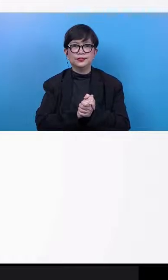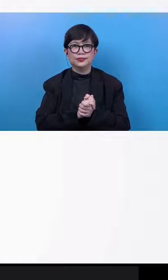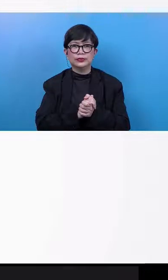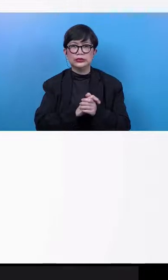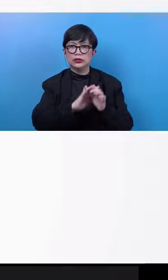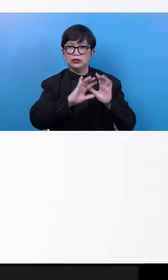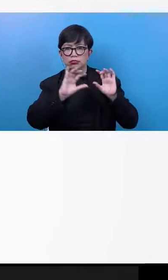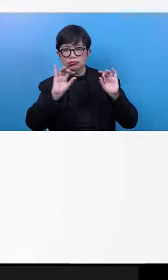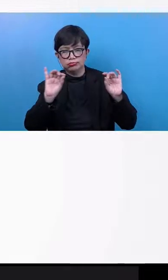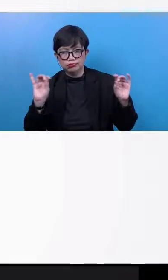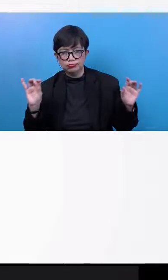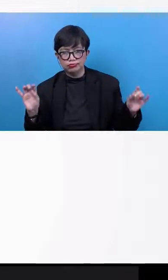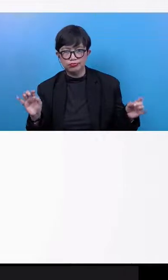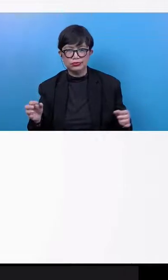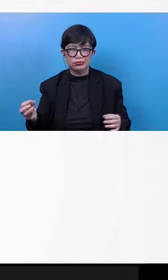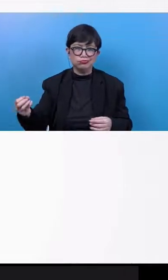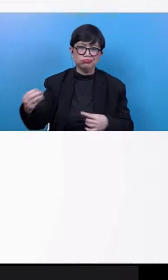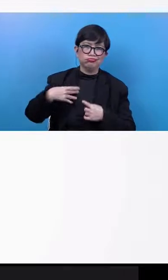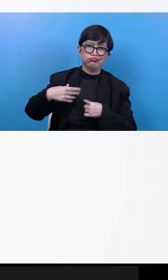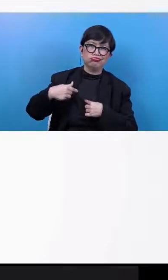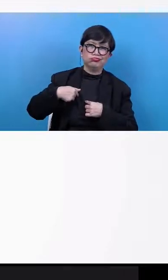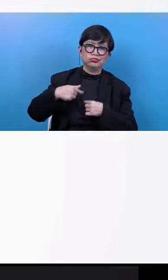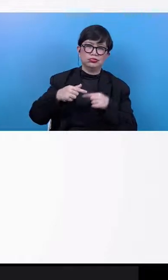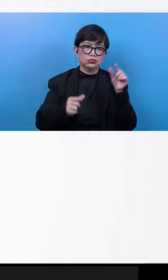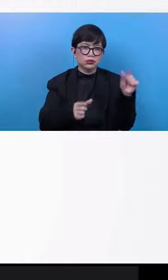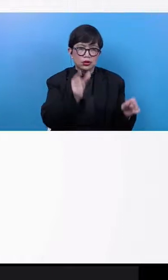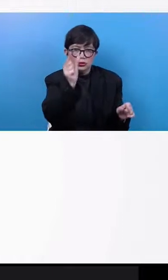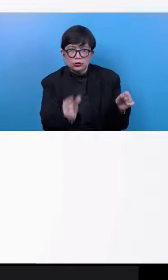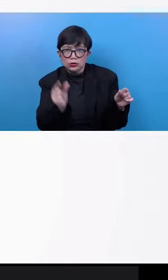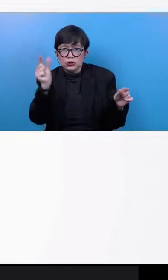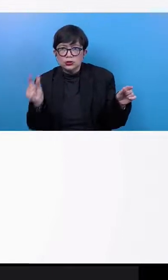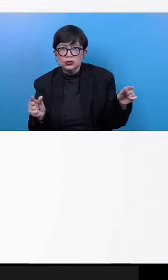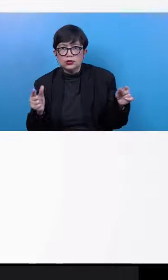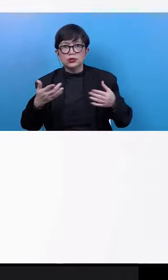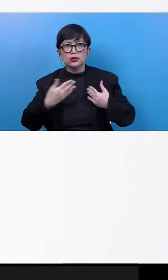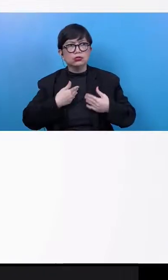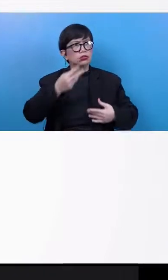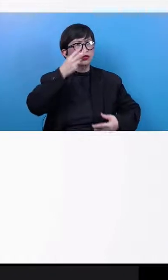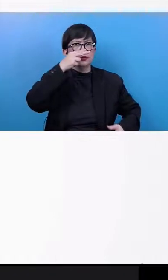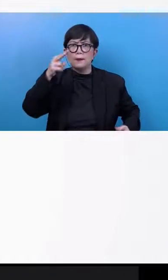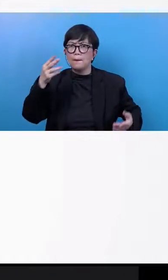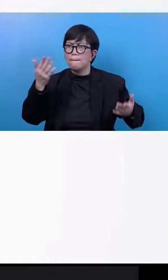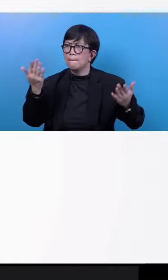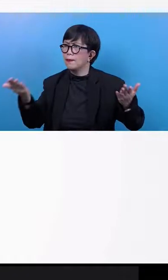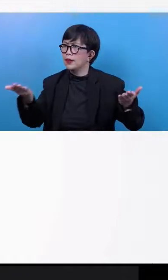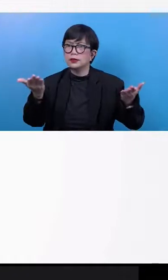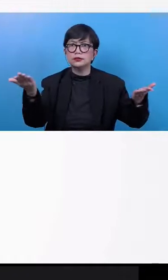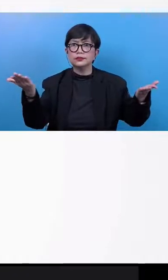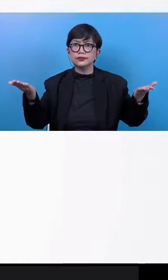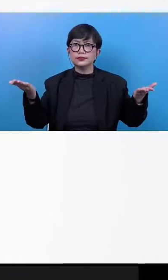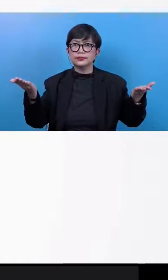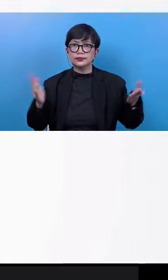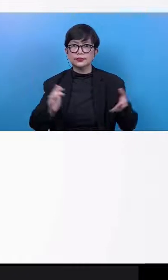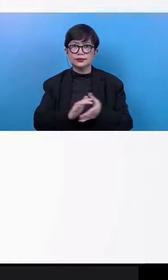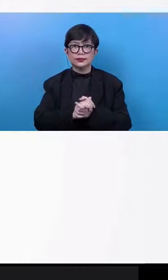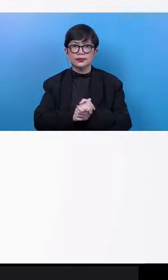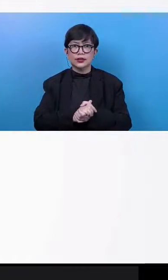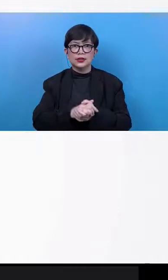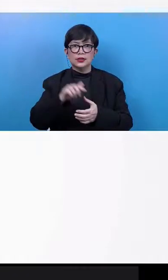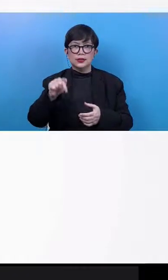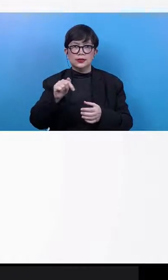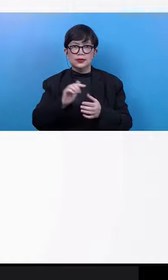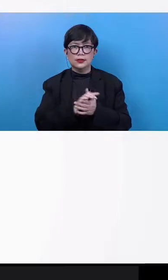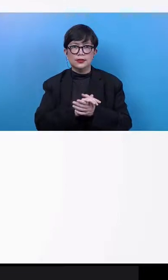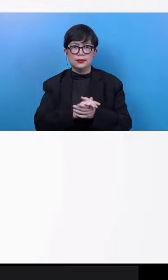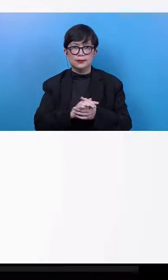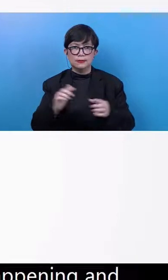useful frame to consider much of what is happening and what it means is associated with the concept of human security that